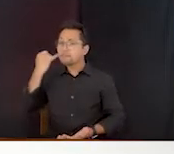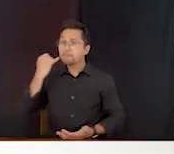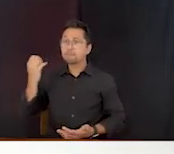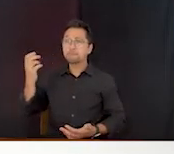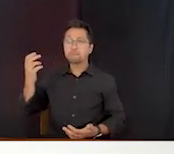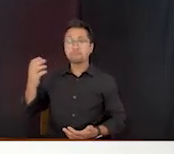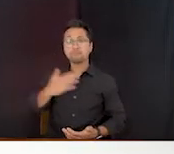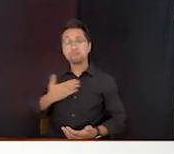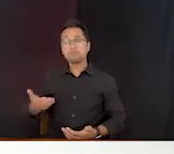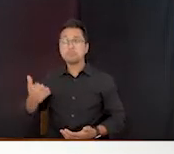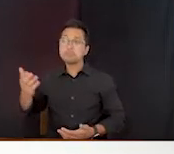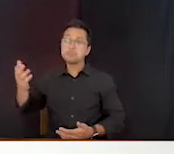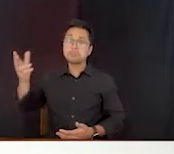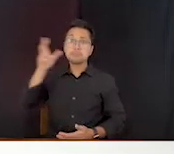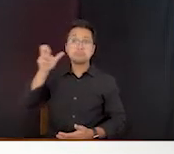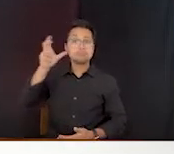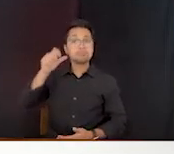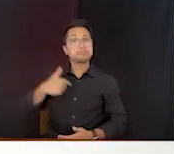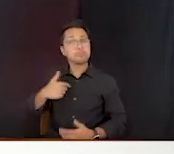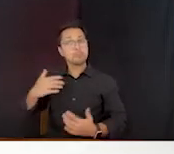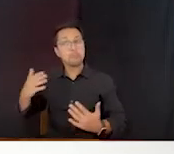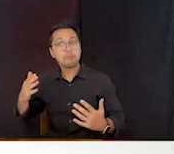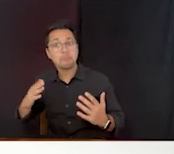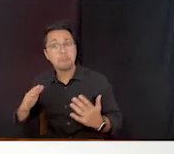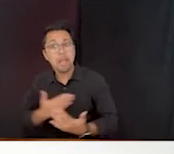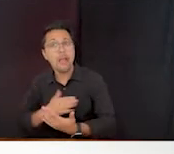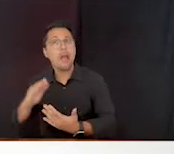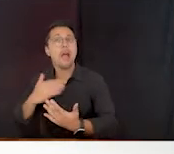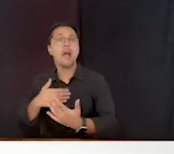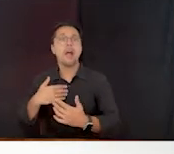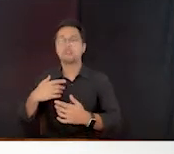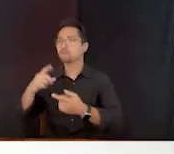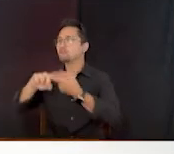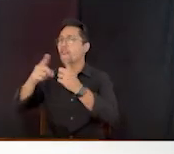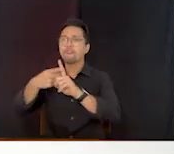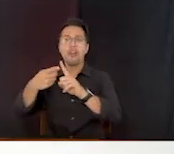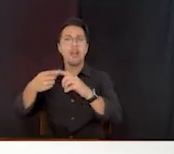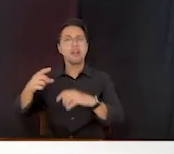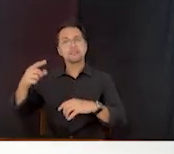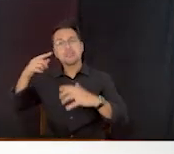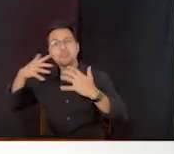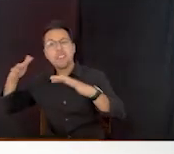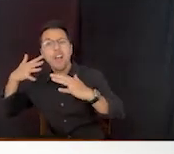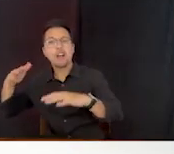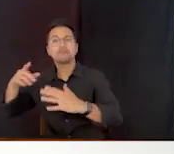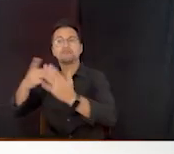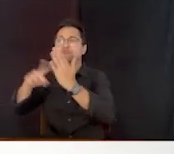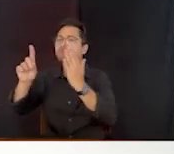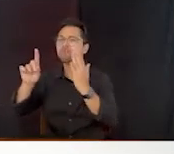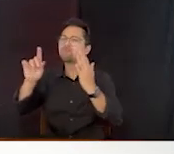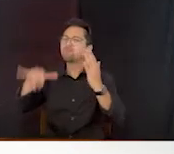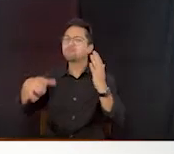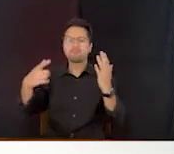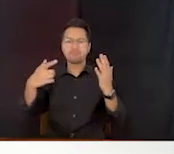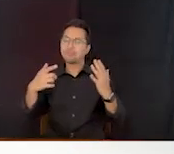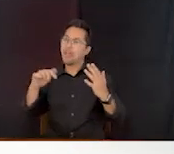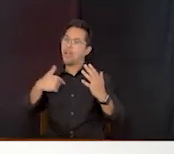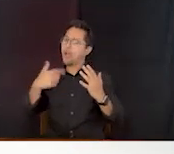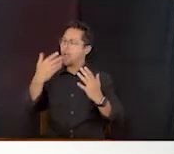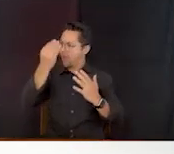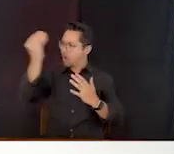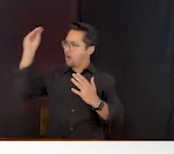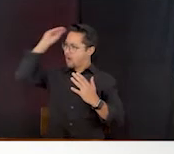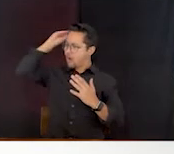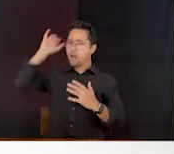just a friend to talk to, or, a sound check, anything like that. And that's been one of my major takeaways from